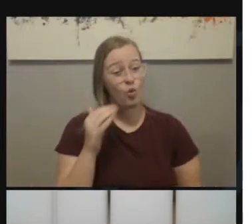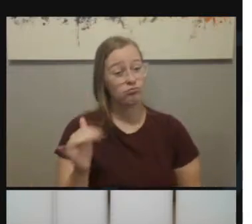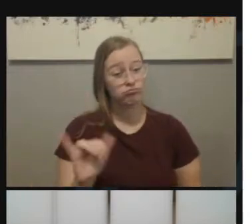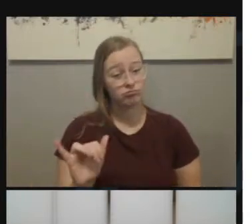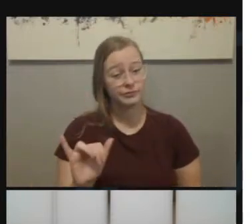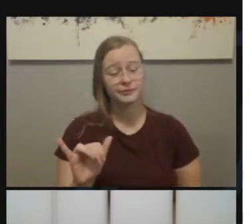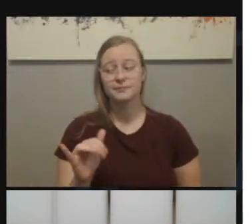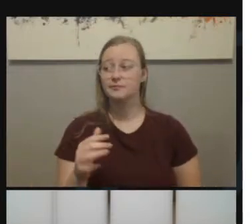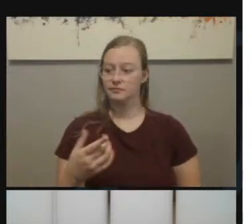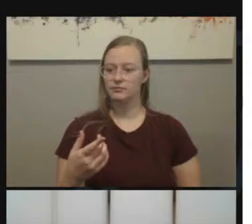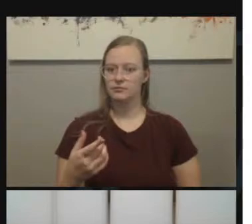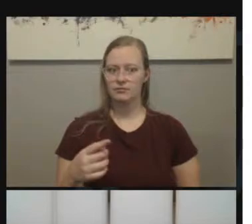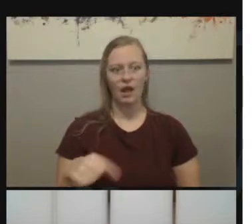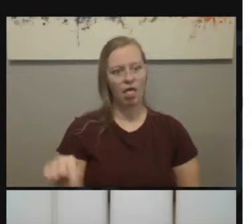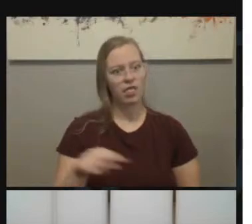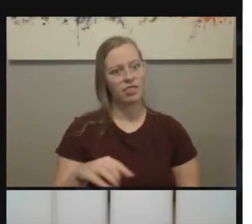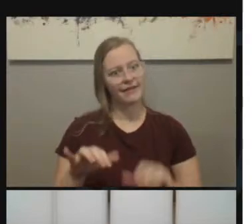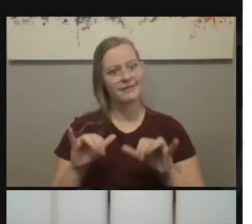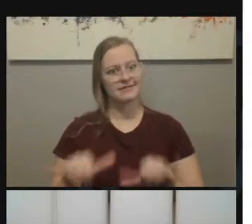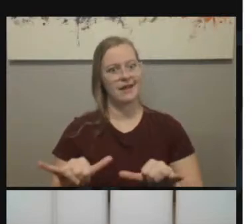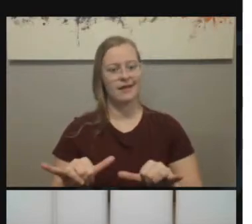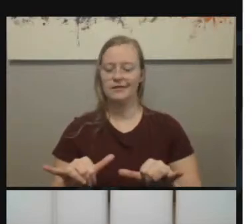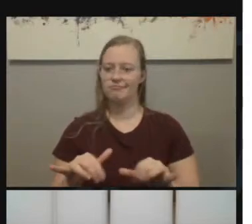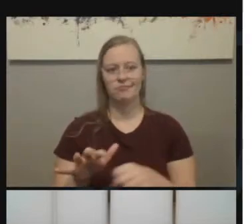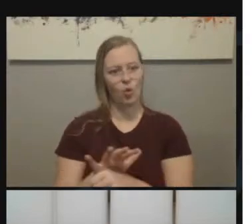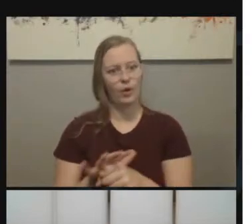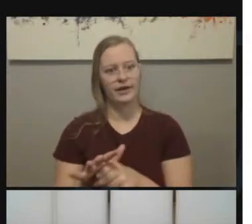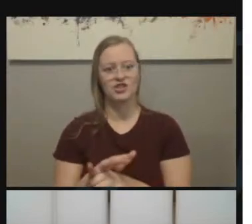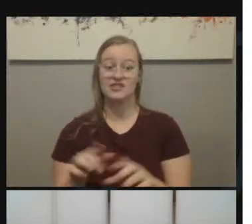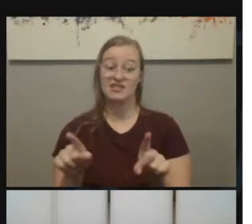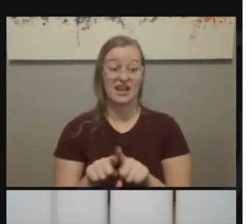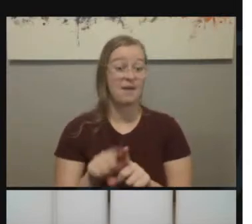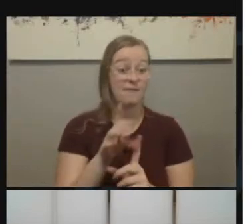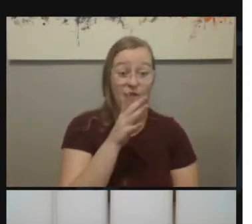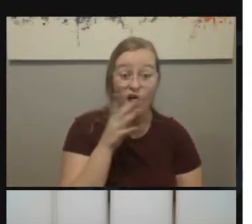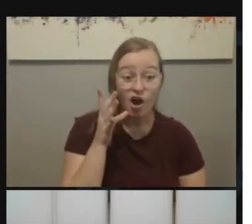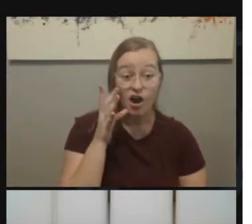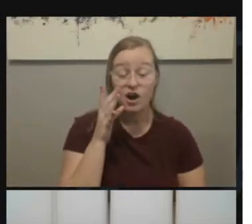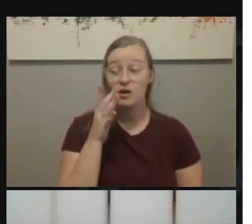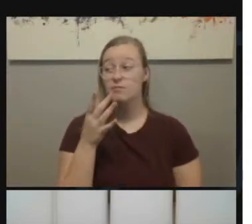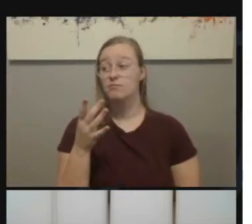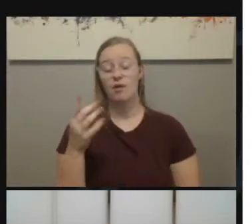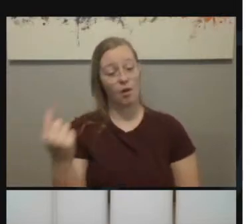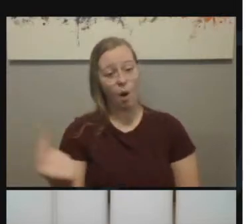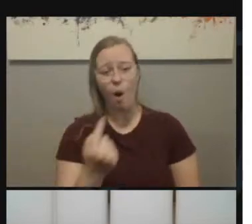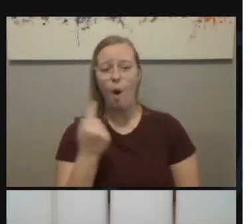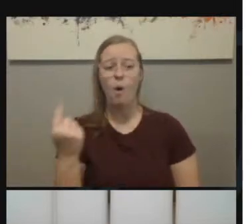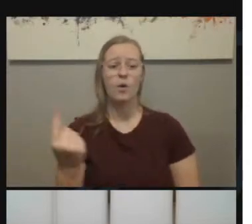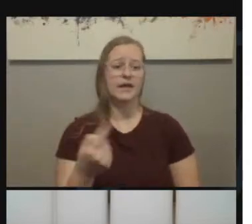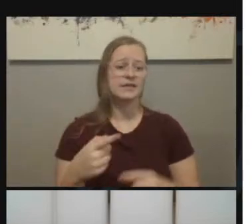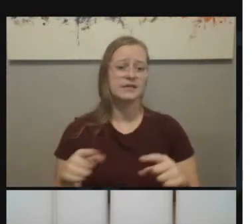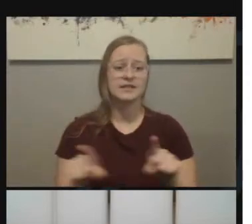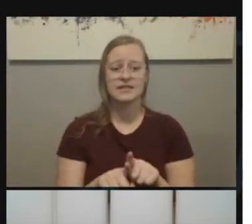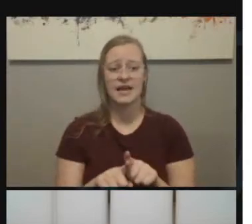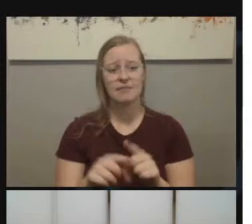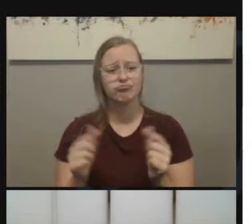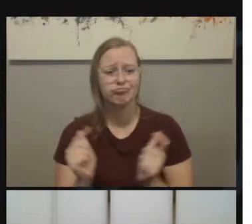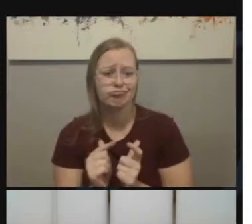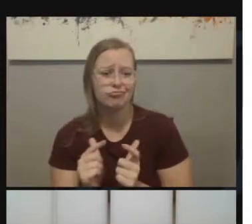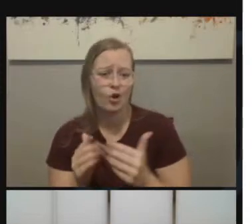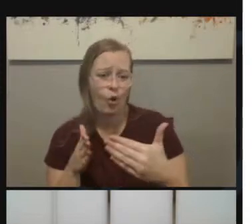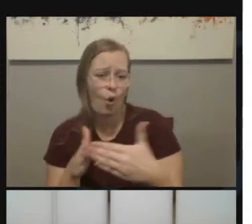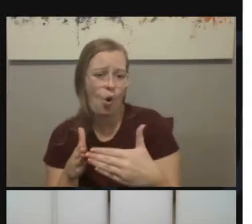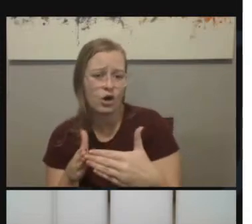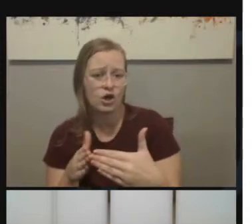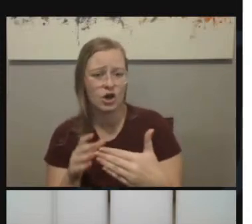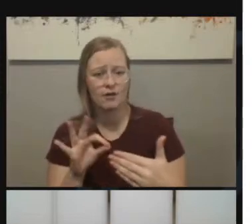the most part, in the same location, on the same farm, always in the same little corner